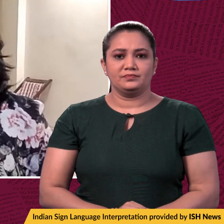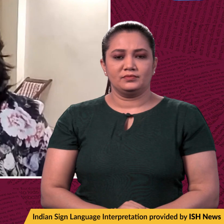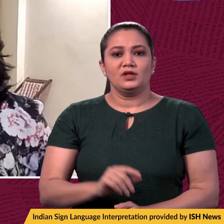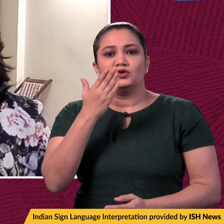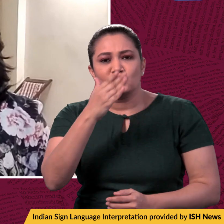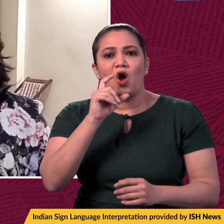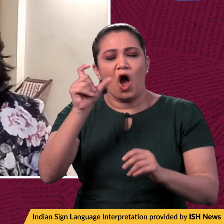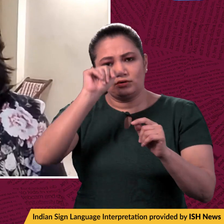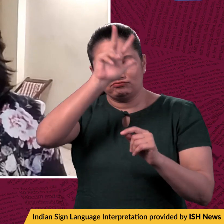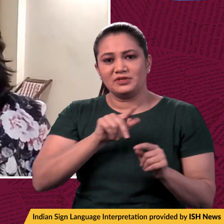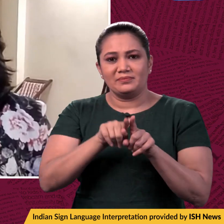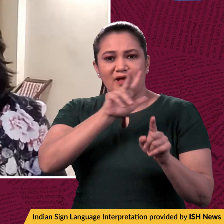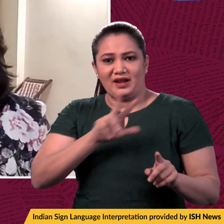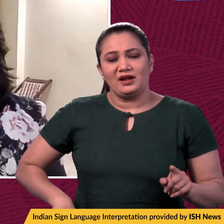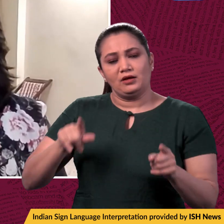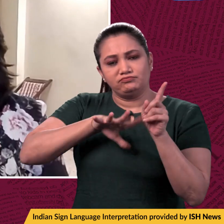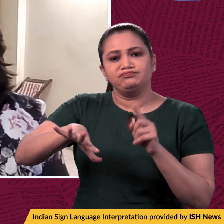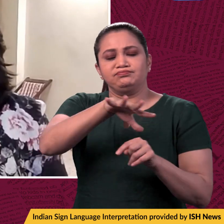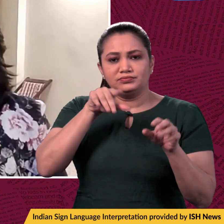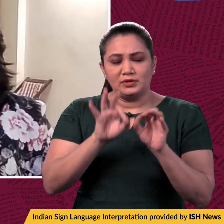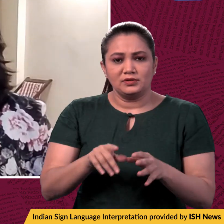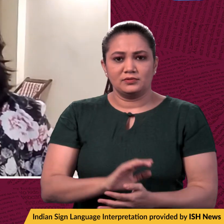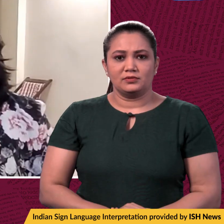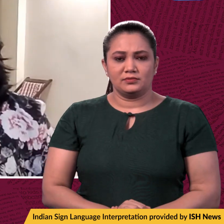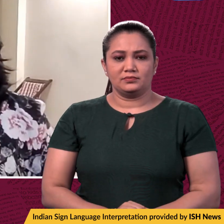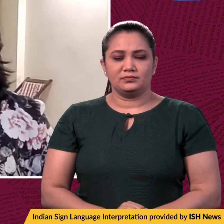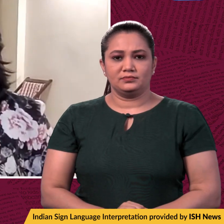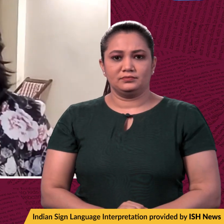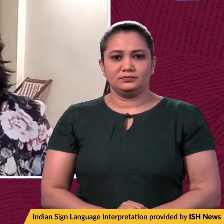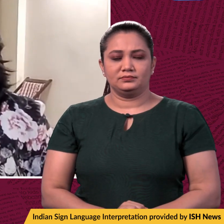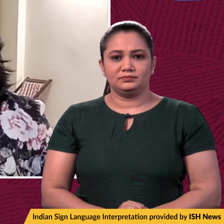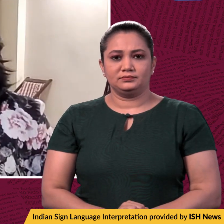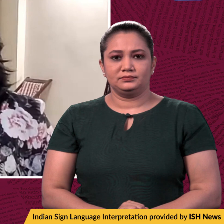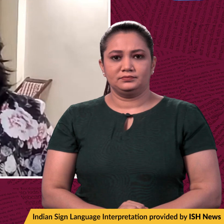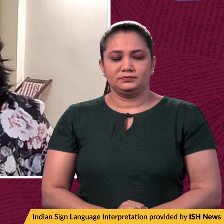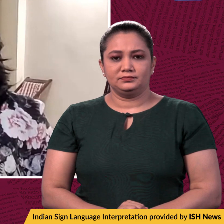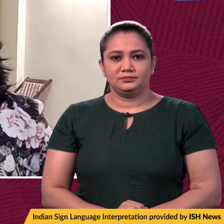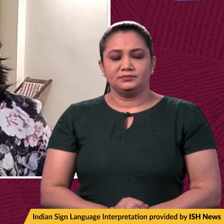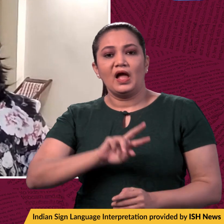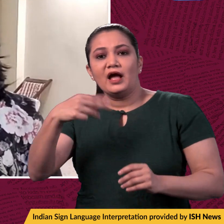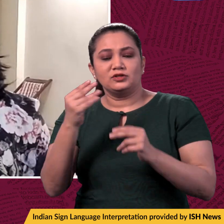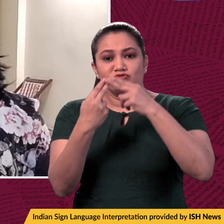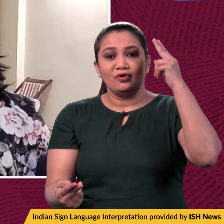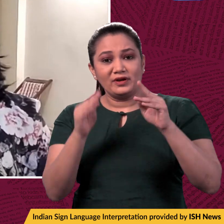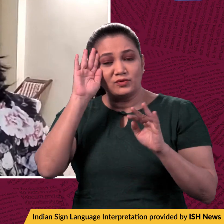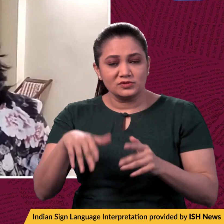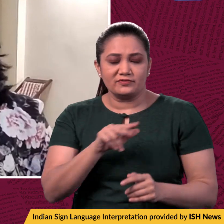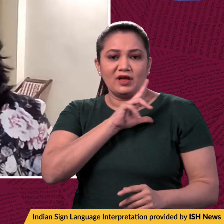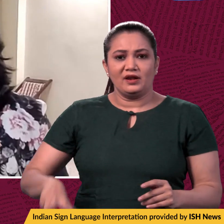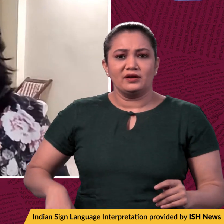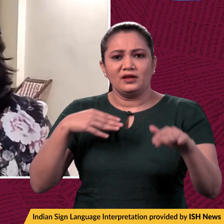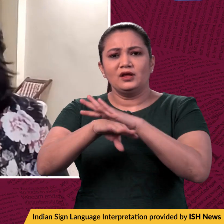several schools and colleges across the state just this week. In fact, in a story that's coming in